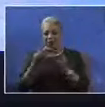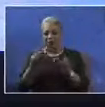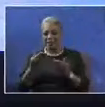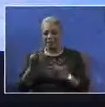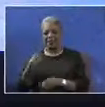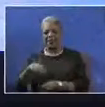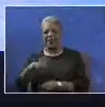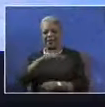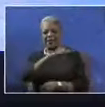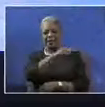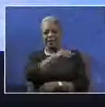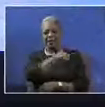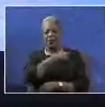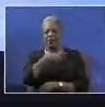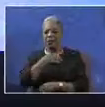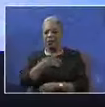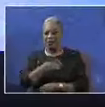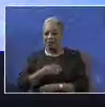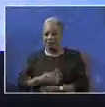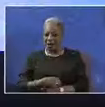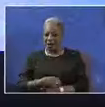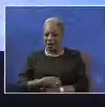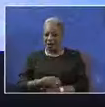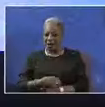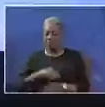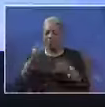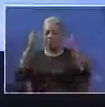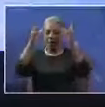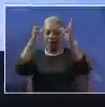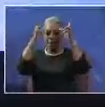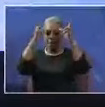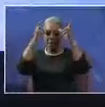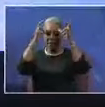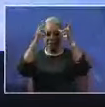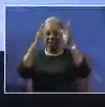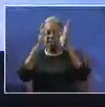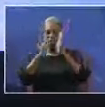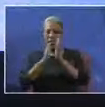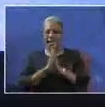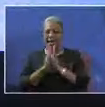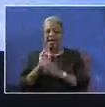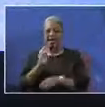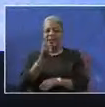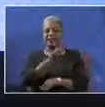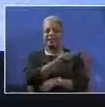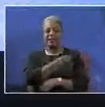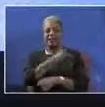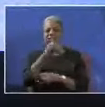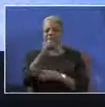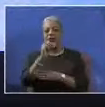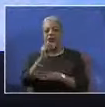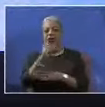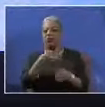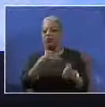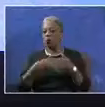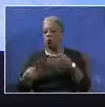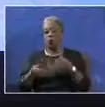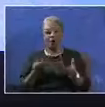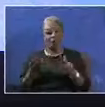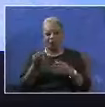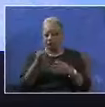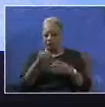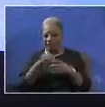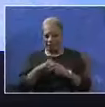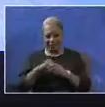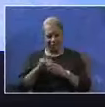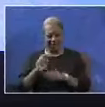Satan only incites us to do that which is in us to do. But while Satan incited